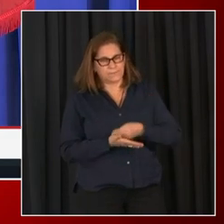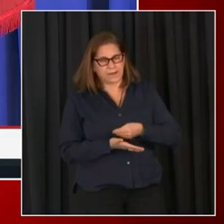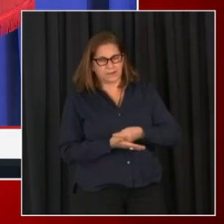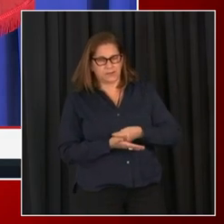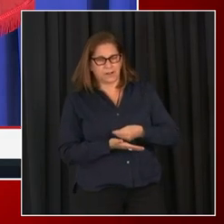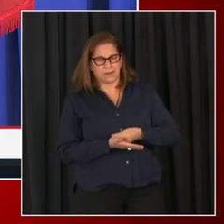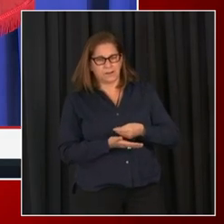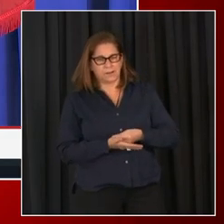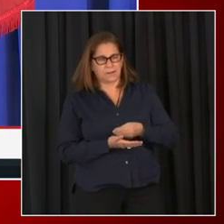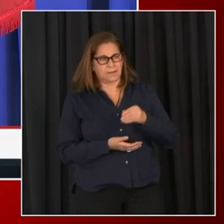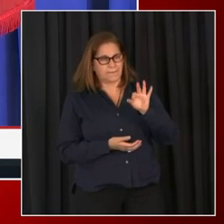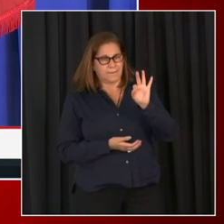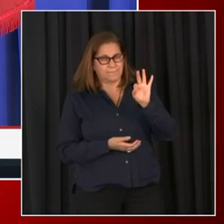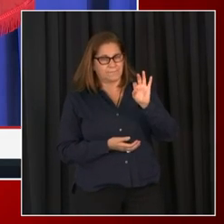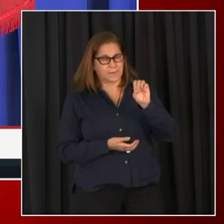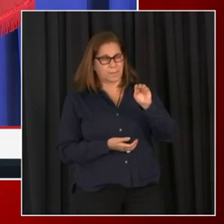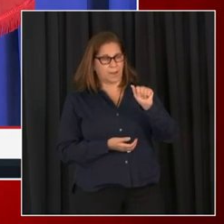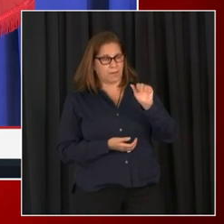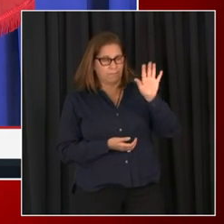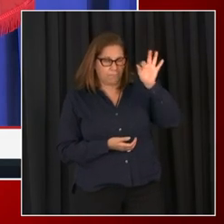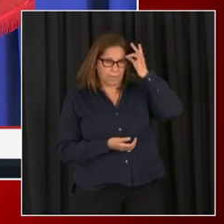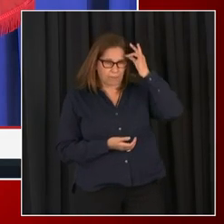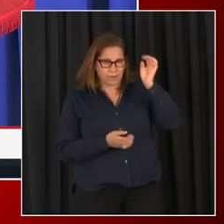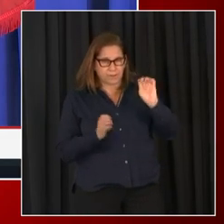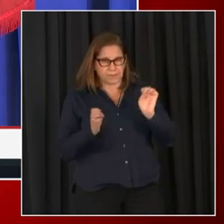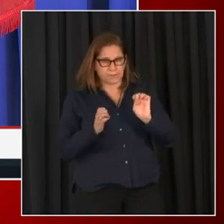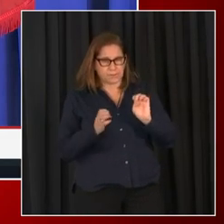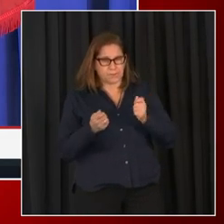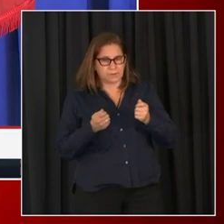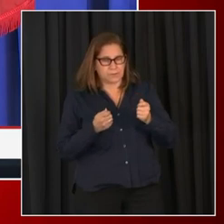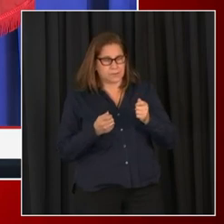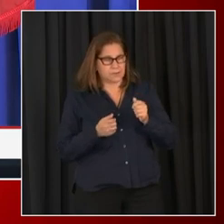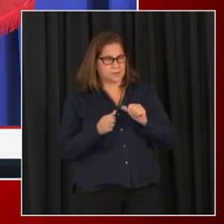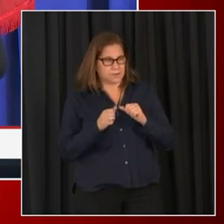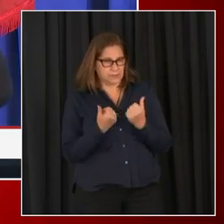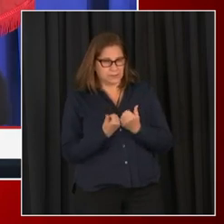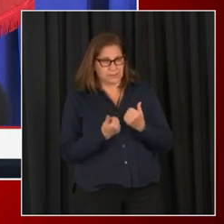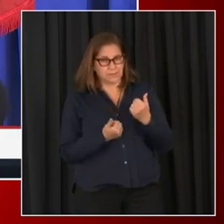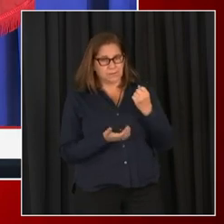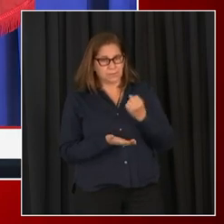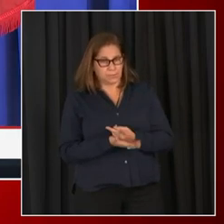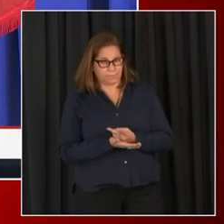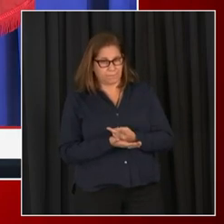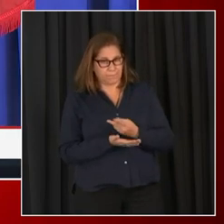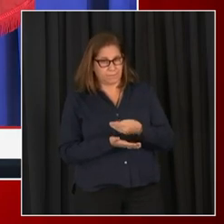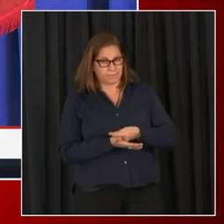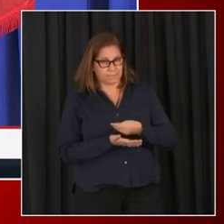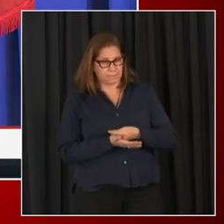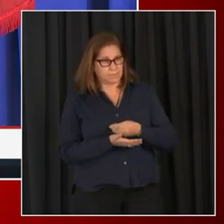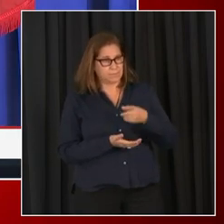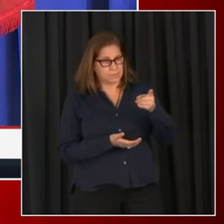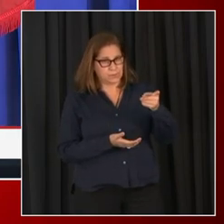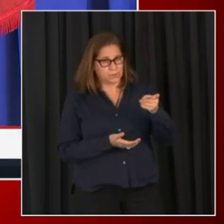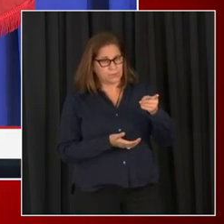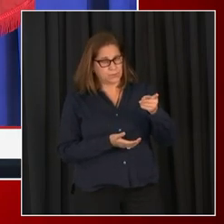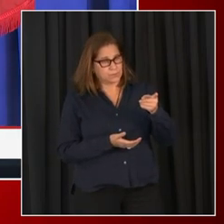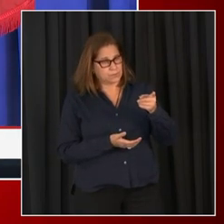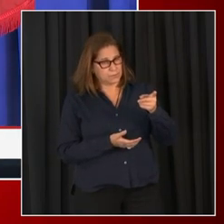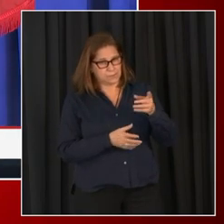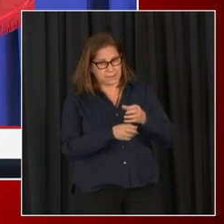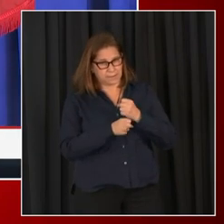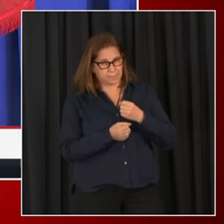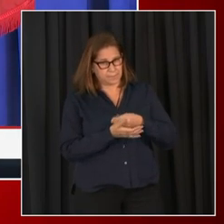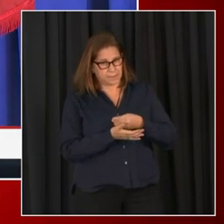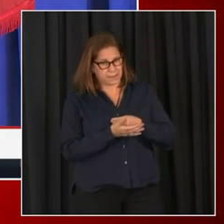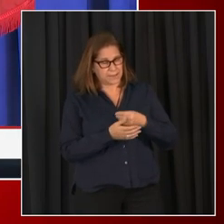where DC is, how much DC has requested in FEMA reimbursements, and how much DC has received.